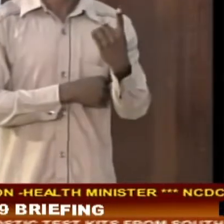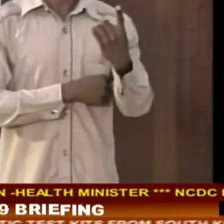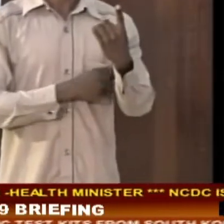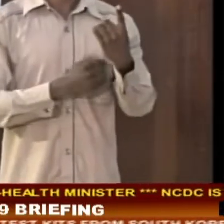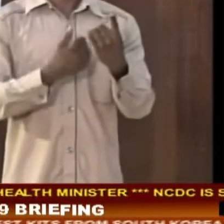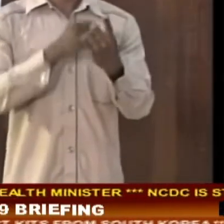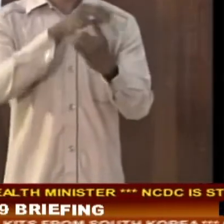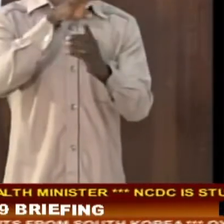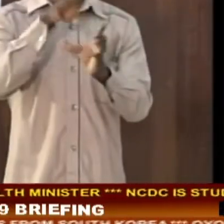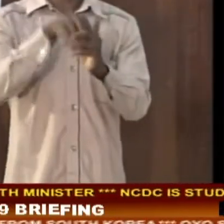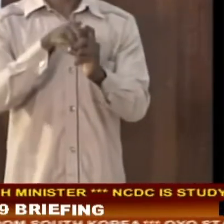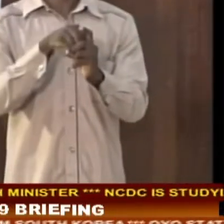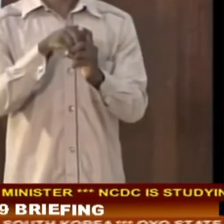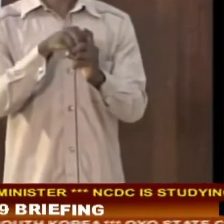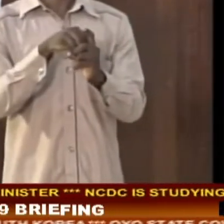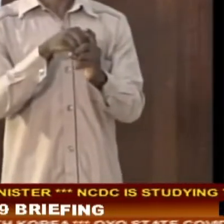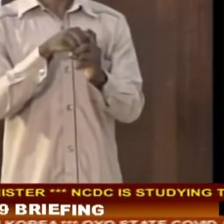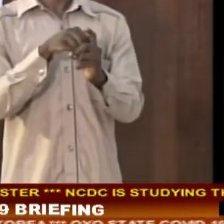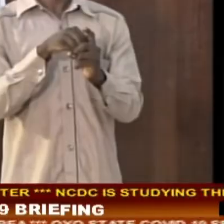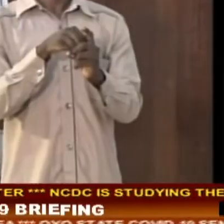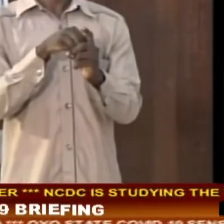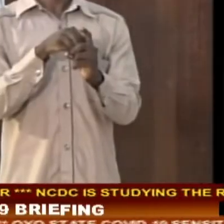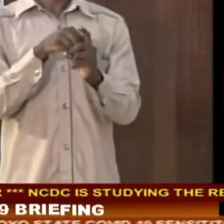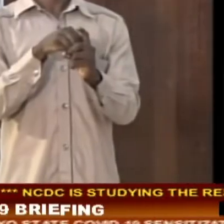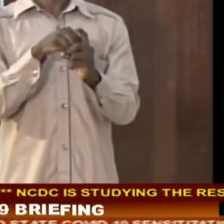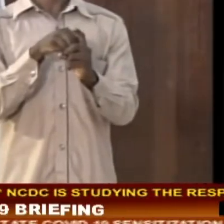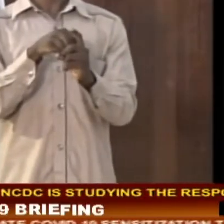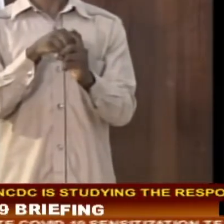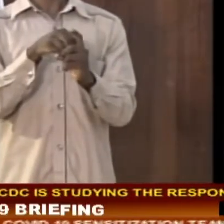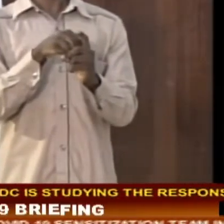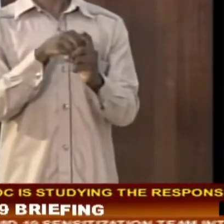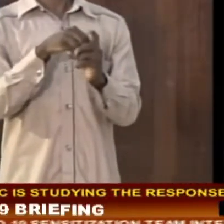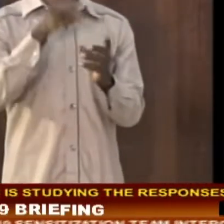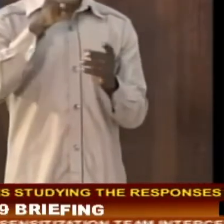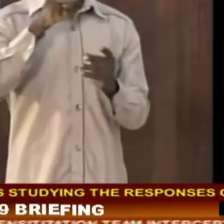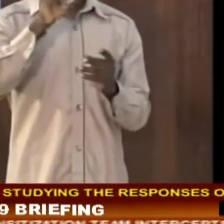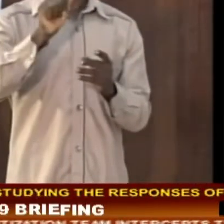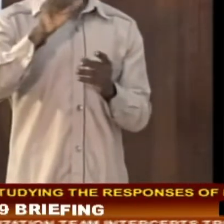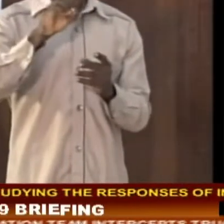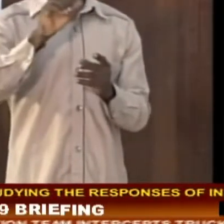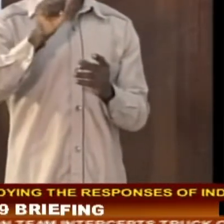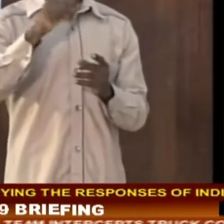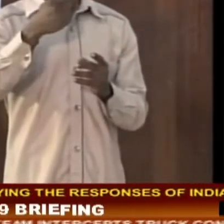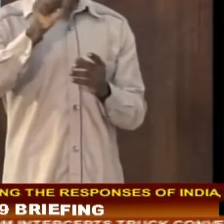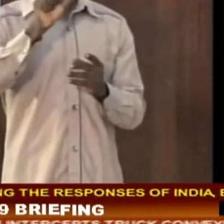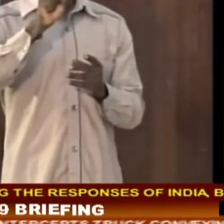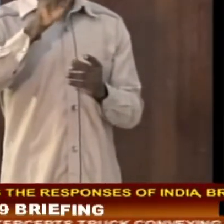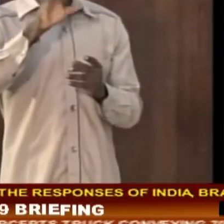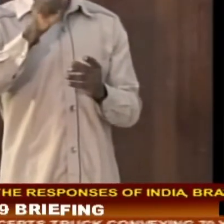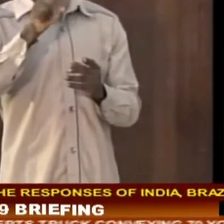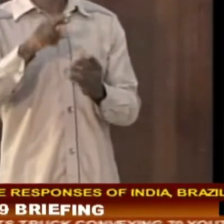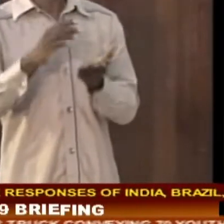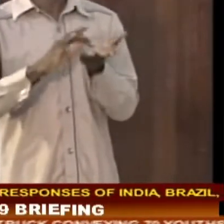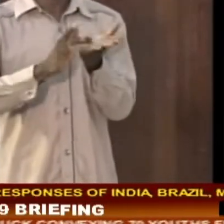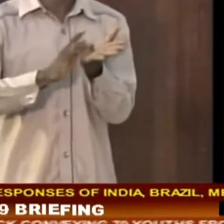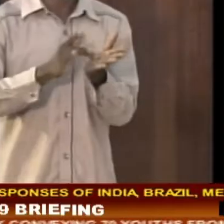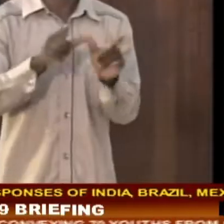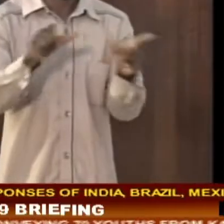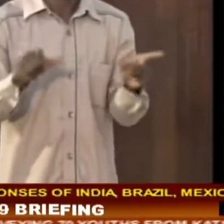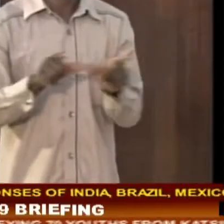to deal with the alment of the Madagascar covid-19 cure the SDF you said on Monday